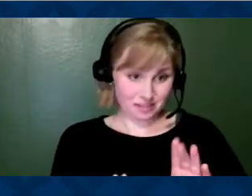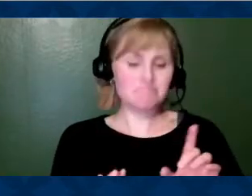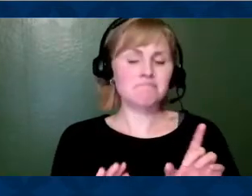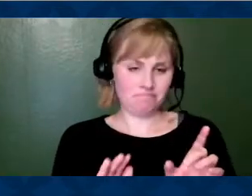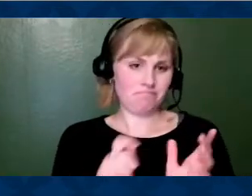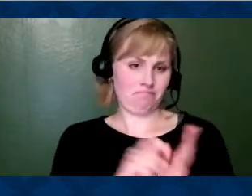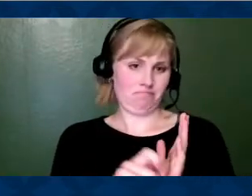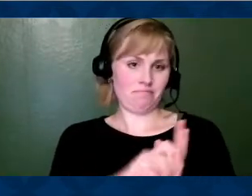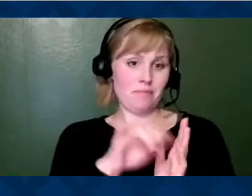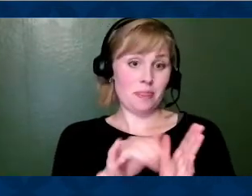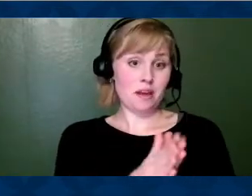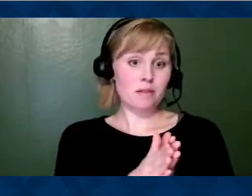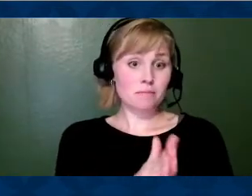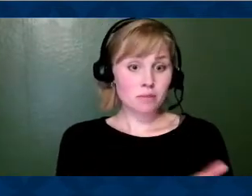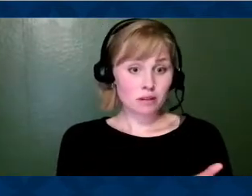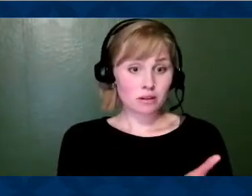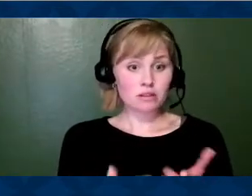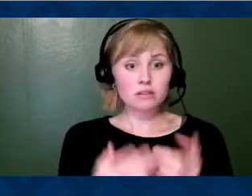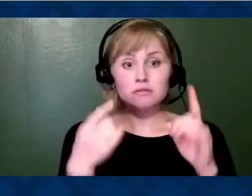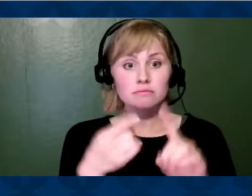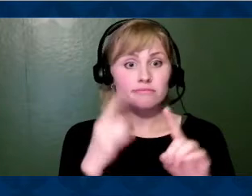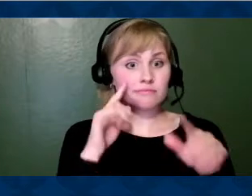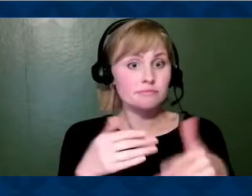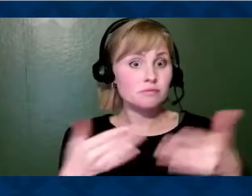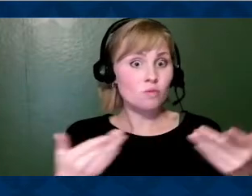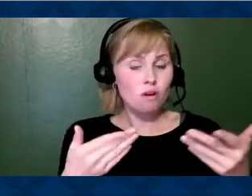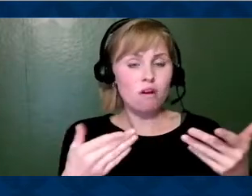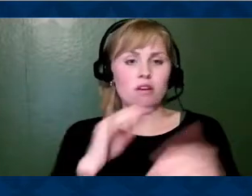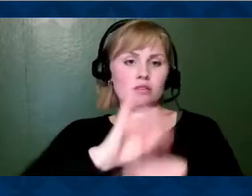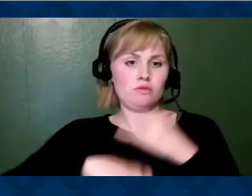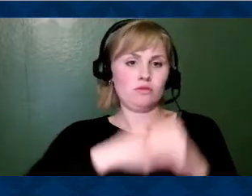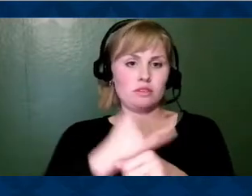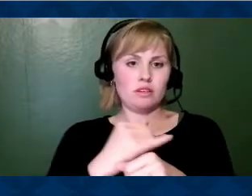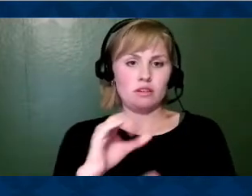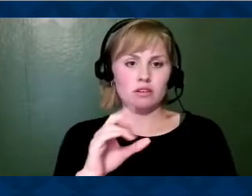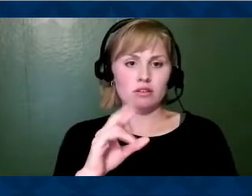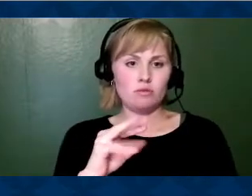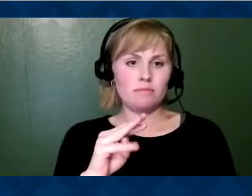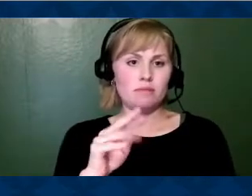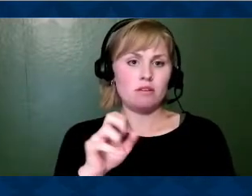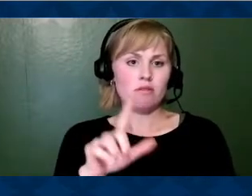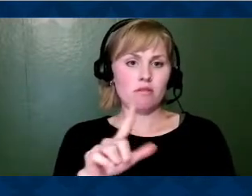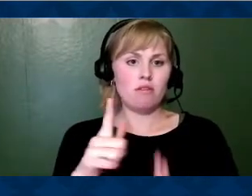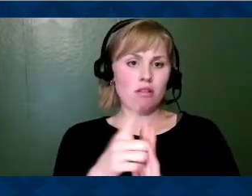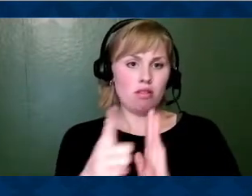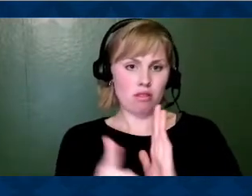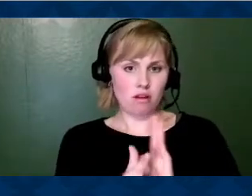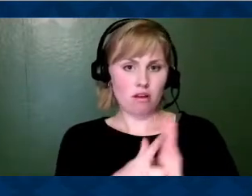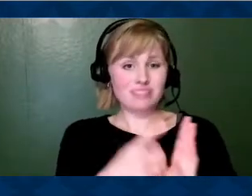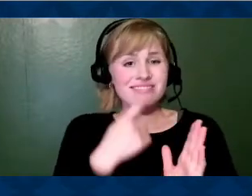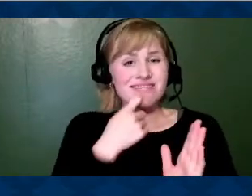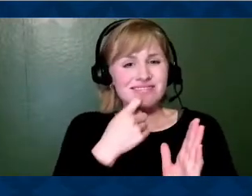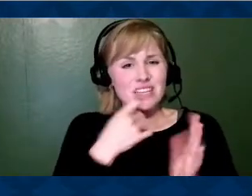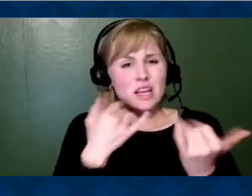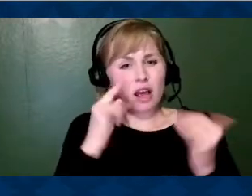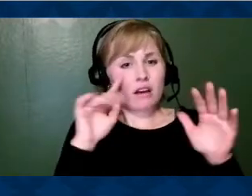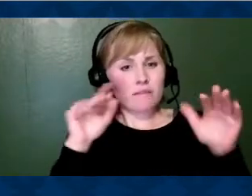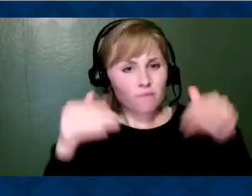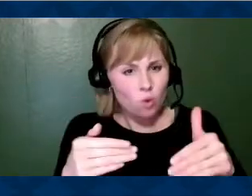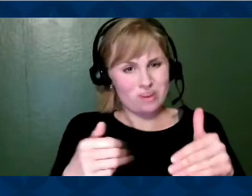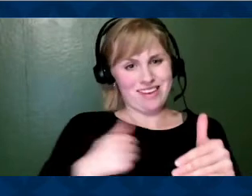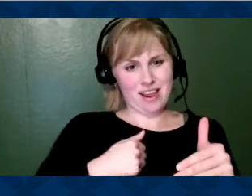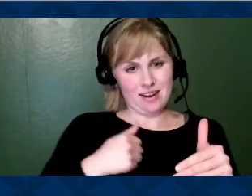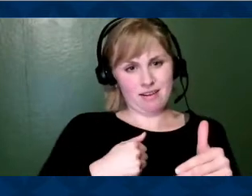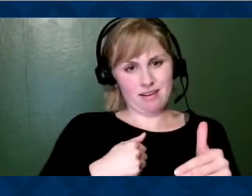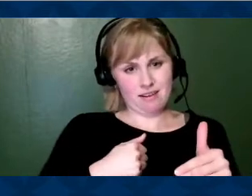about international criminal law. More recently, Noah has been turning his attention to the domestic criminal law in Canada. He's got a